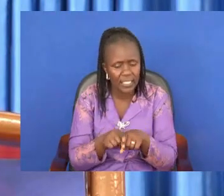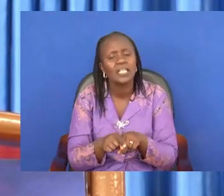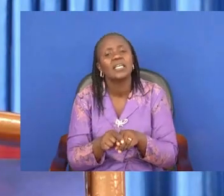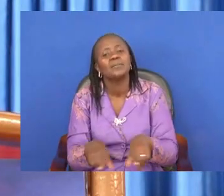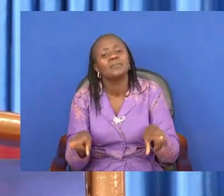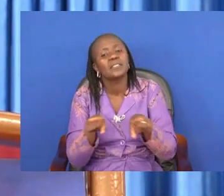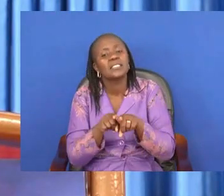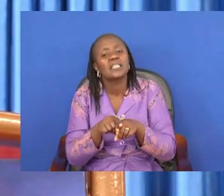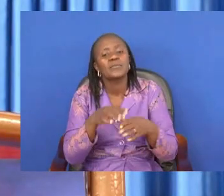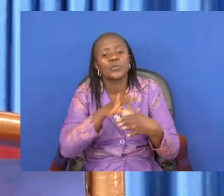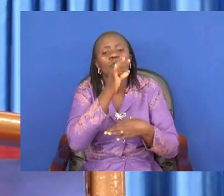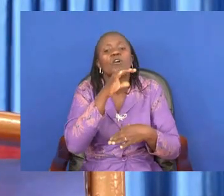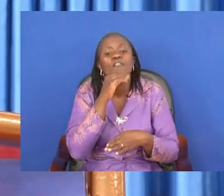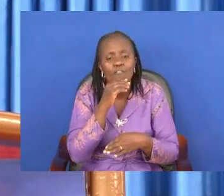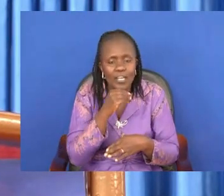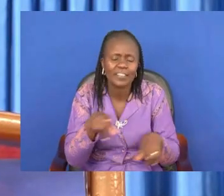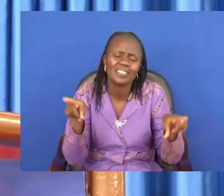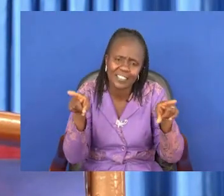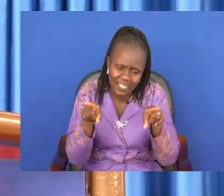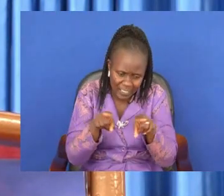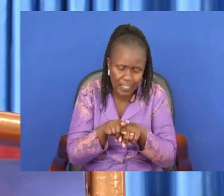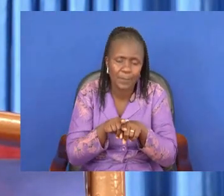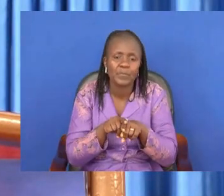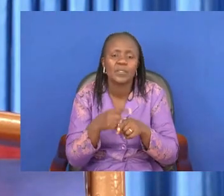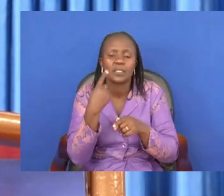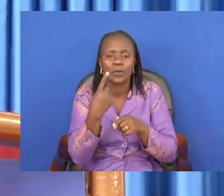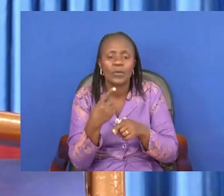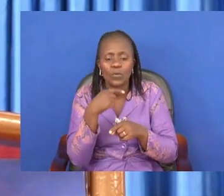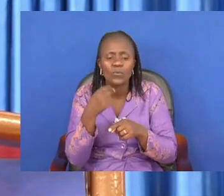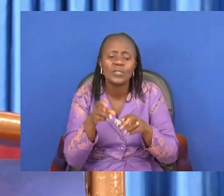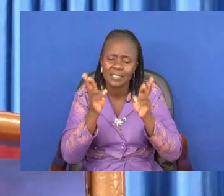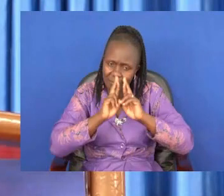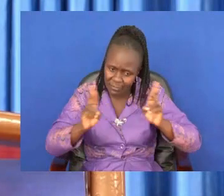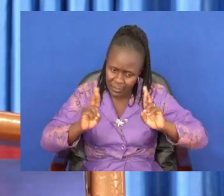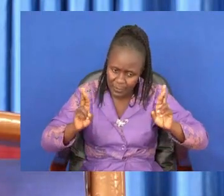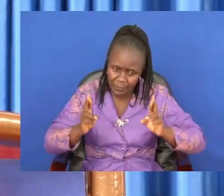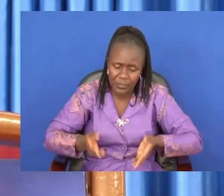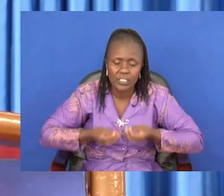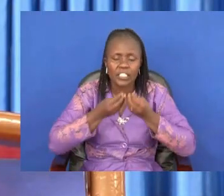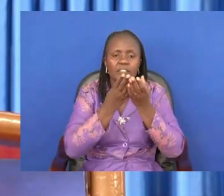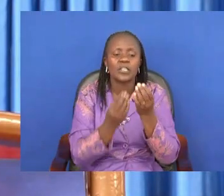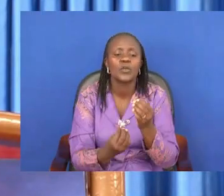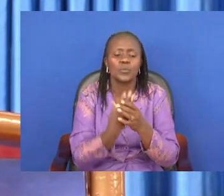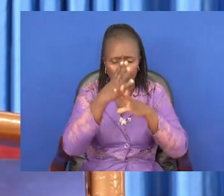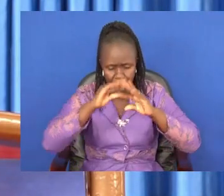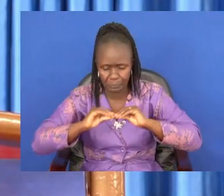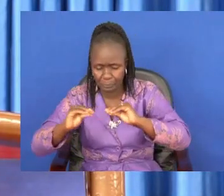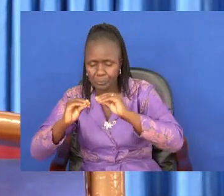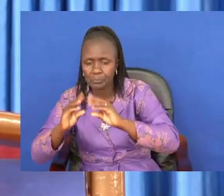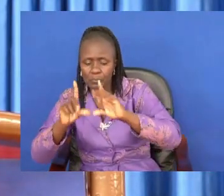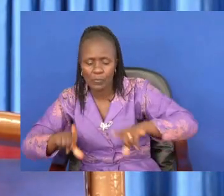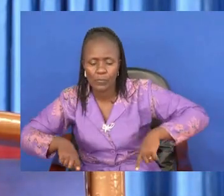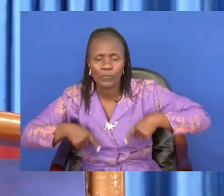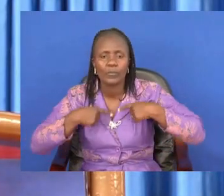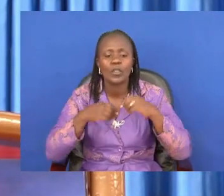behaving like the spiritual father. He is behaving like the one who is ready to bring them up in their spiritual life. So